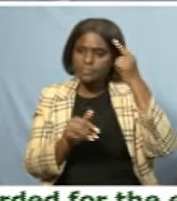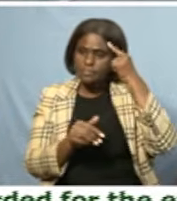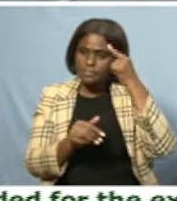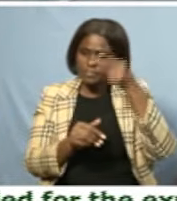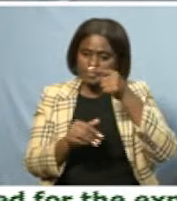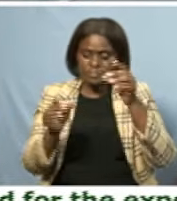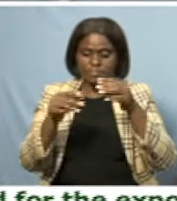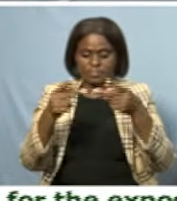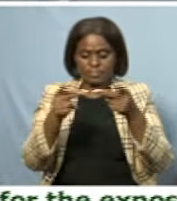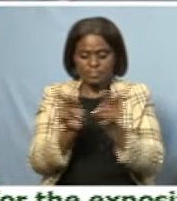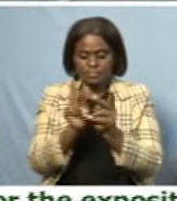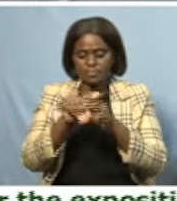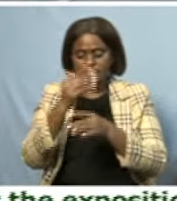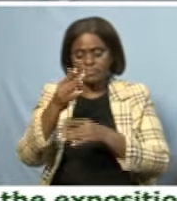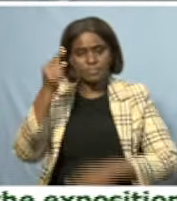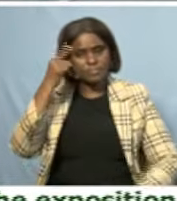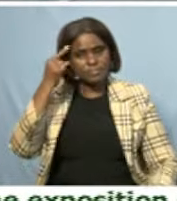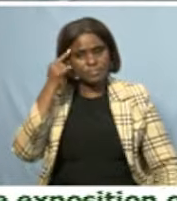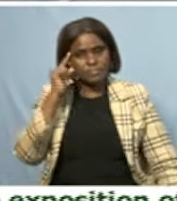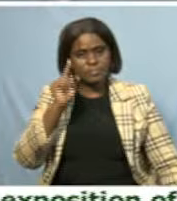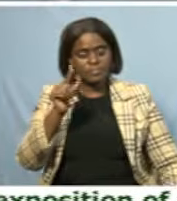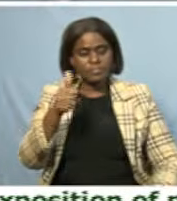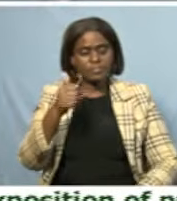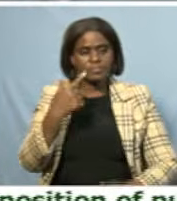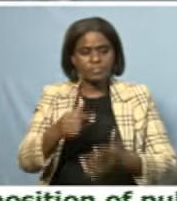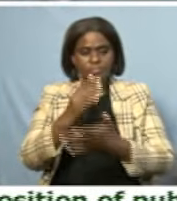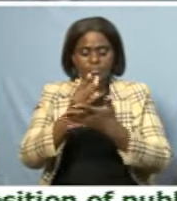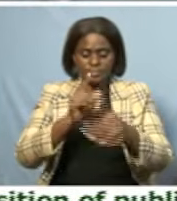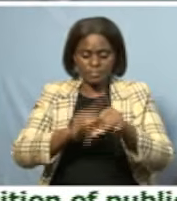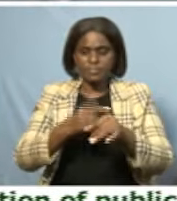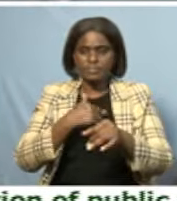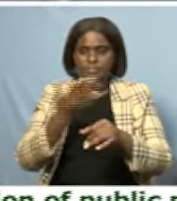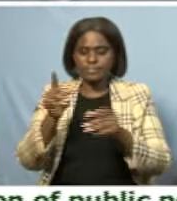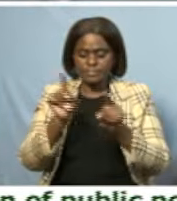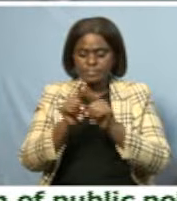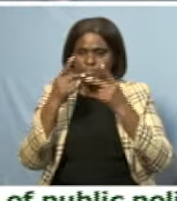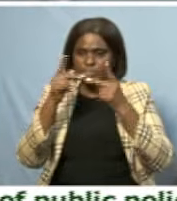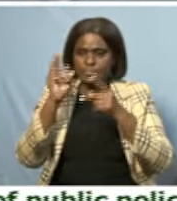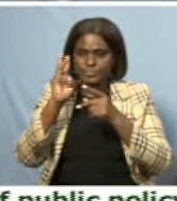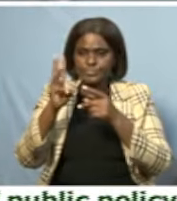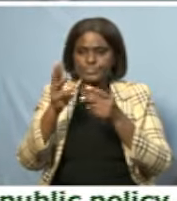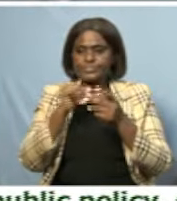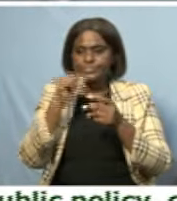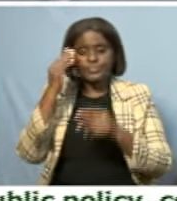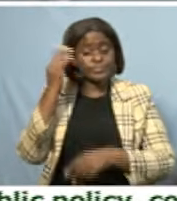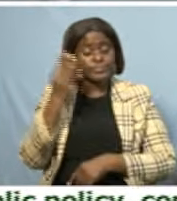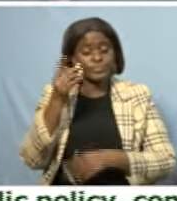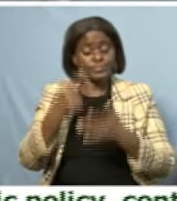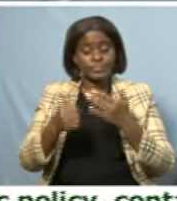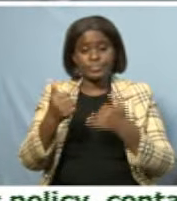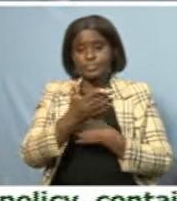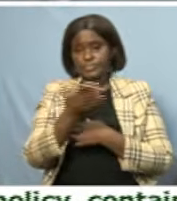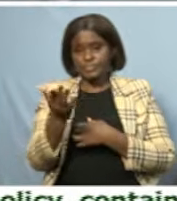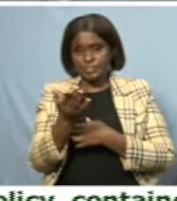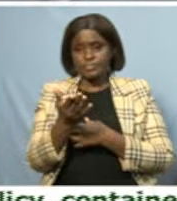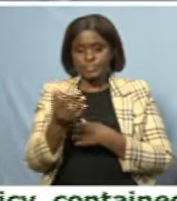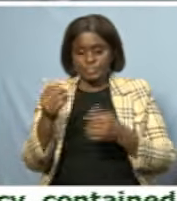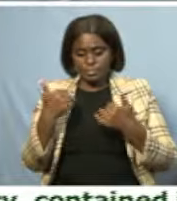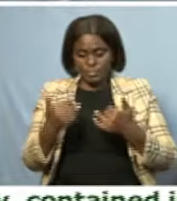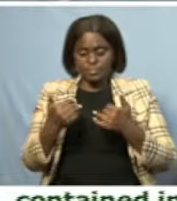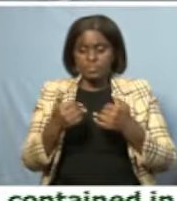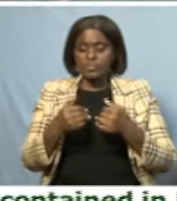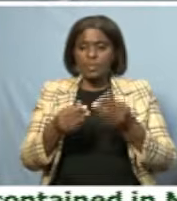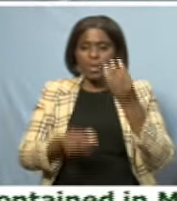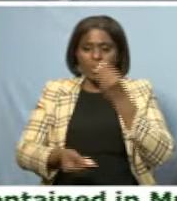using positions outside government, and sometimes the public who may not know what it is are getting